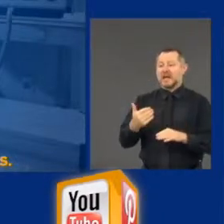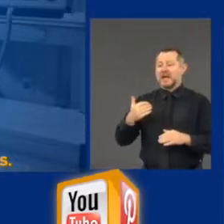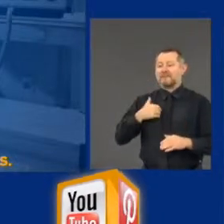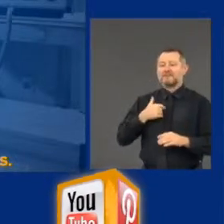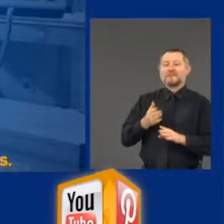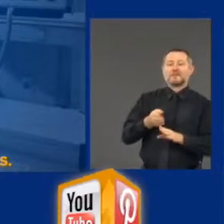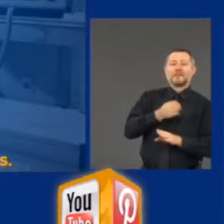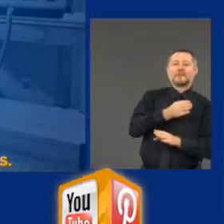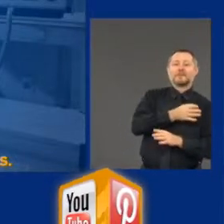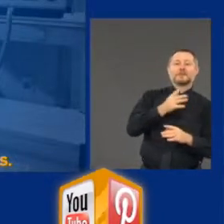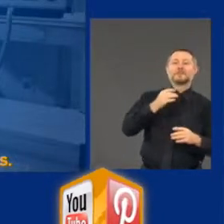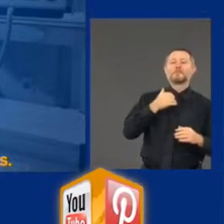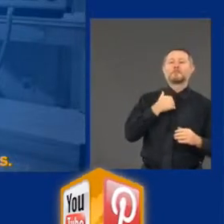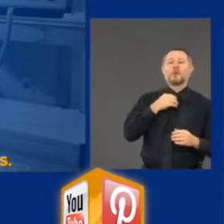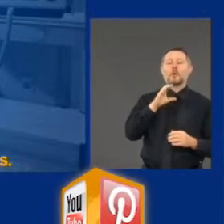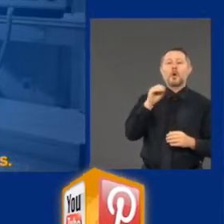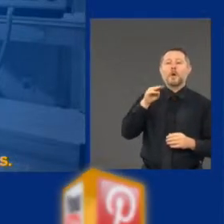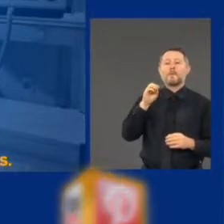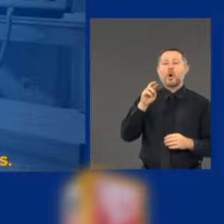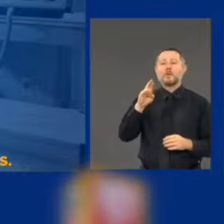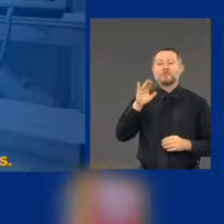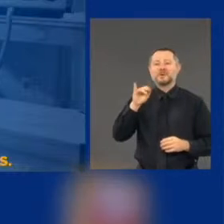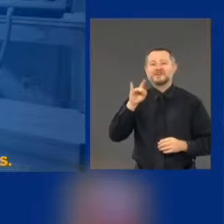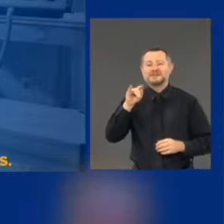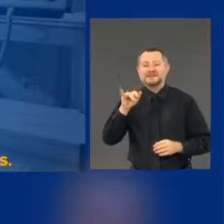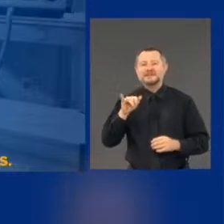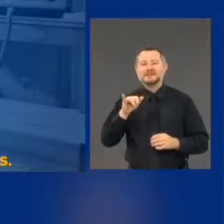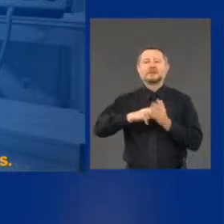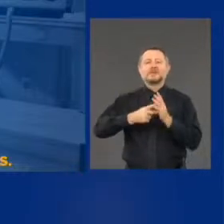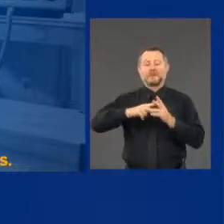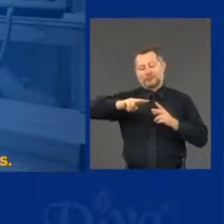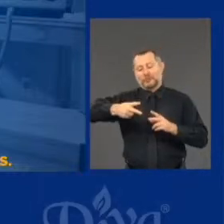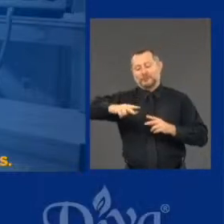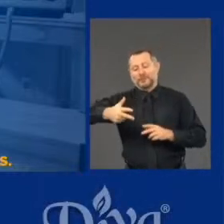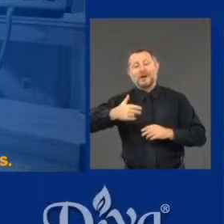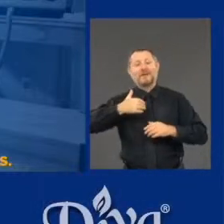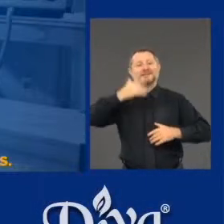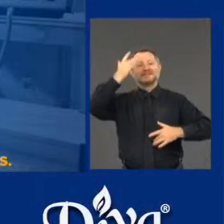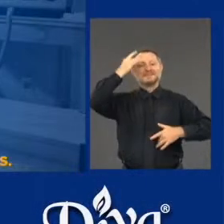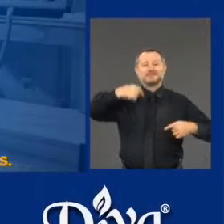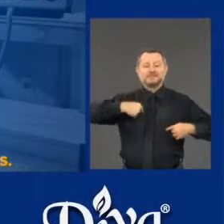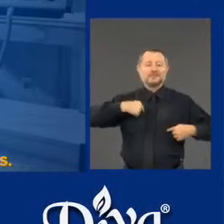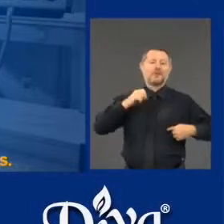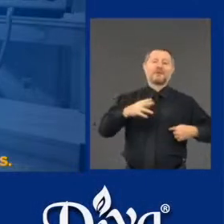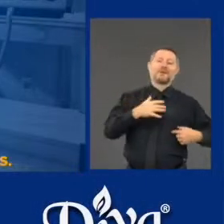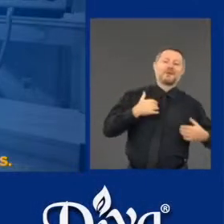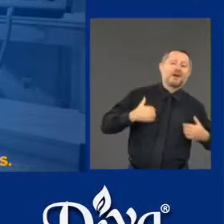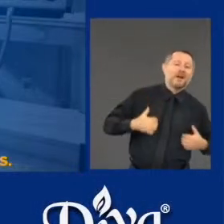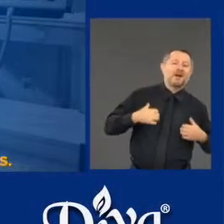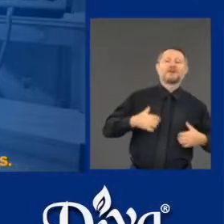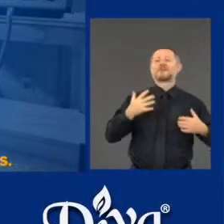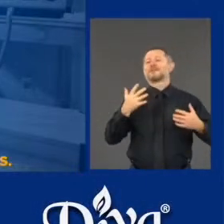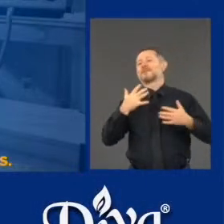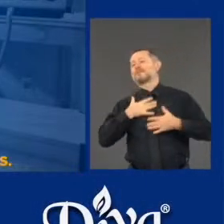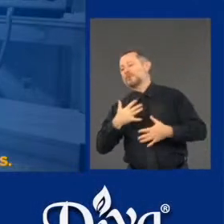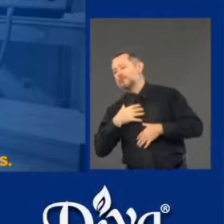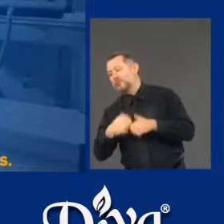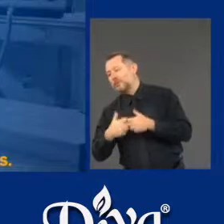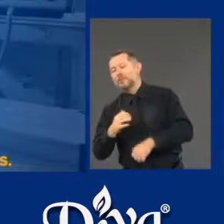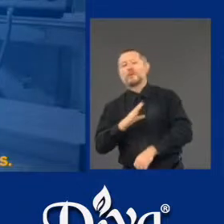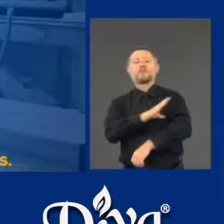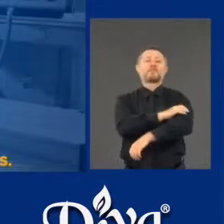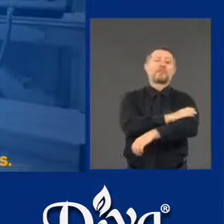could have diabetes, you could have hypertension, you could have a respiratory illness, and COVID. What is the cause